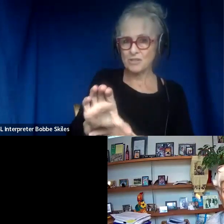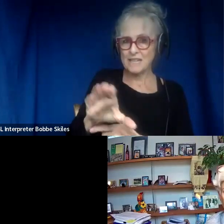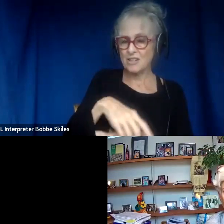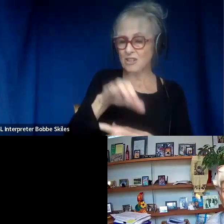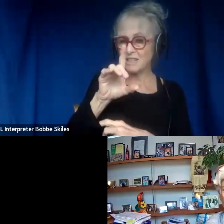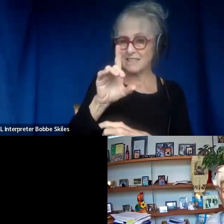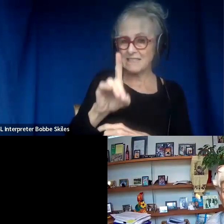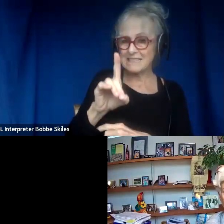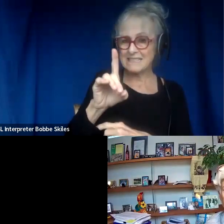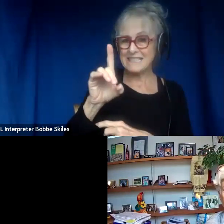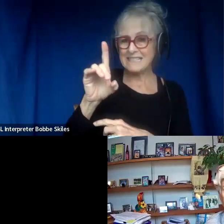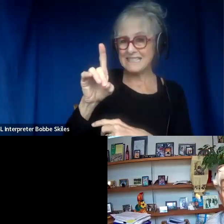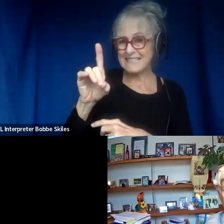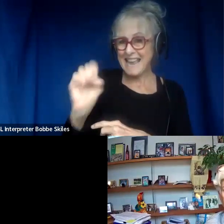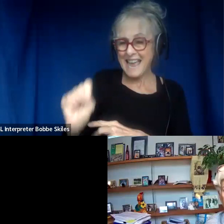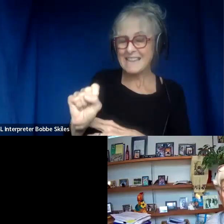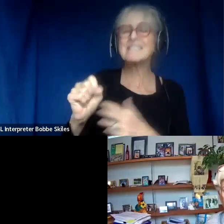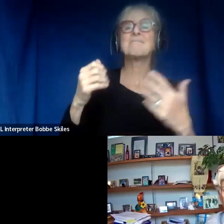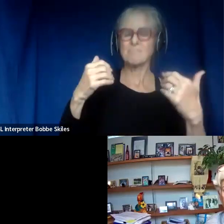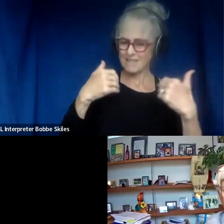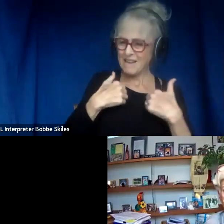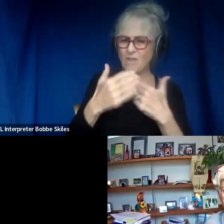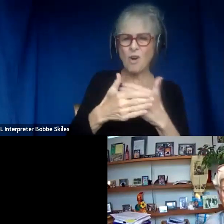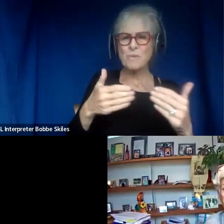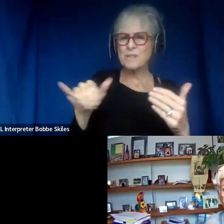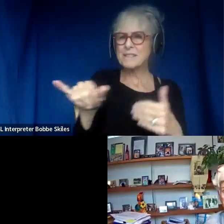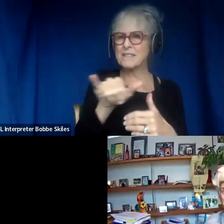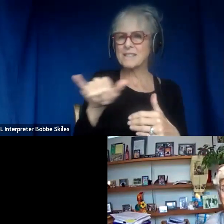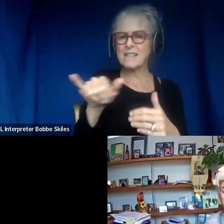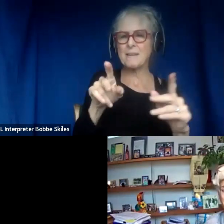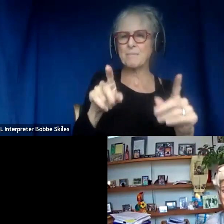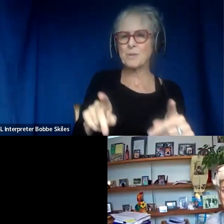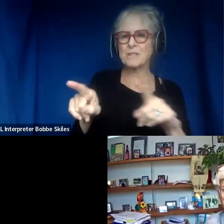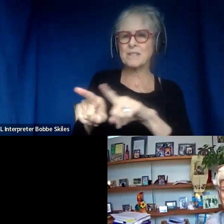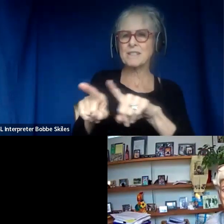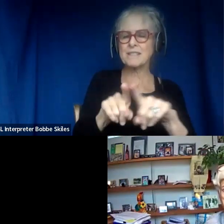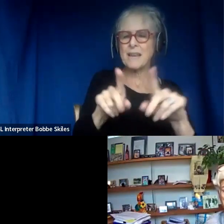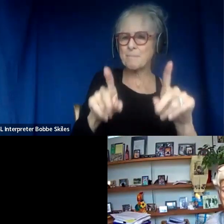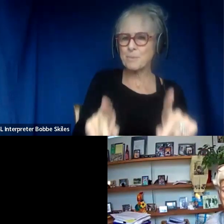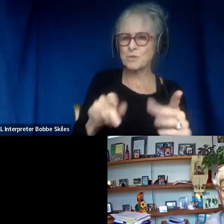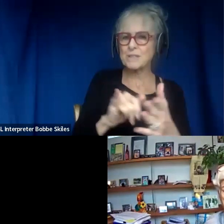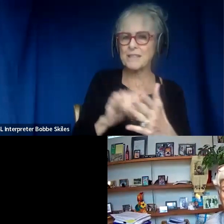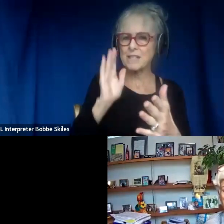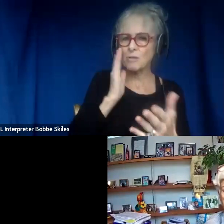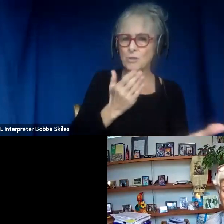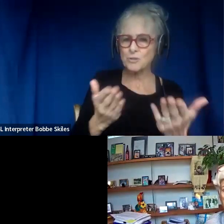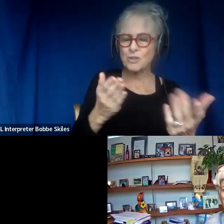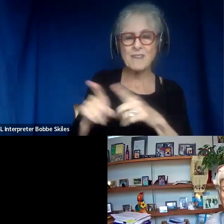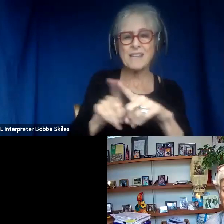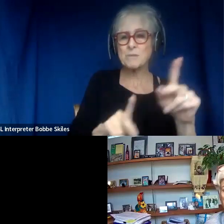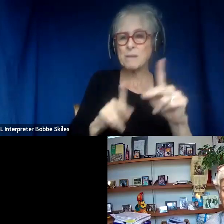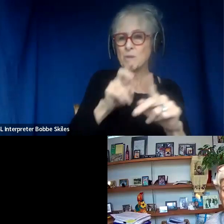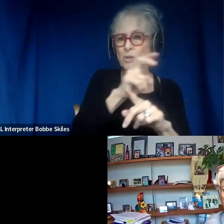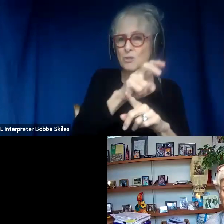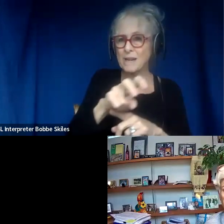DDS, all have at some point almost the same person. The same person they're serving, especially as people are transitioning